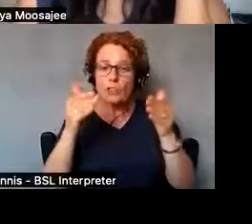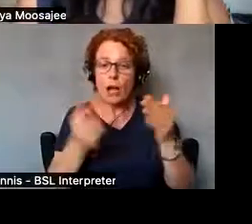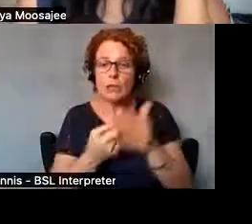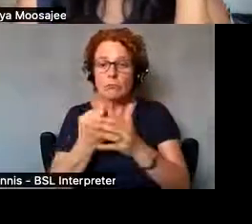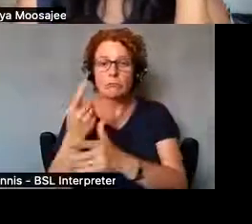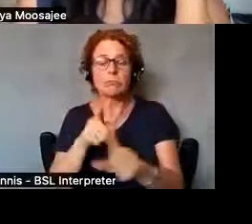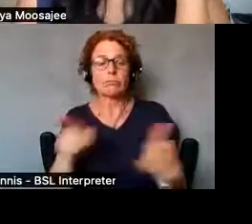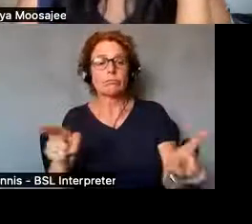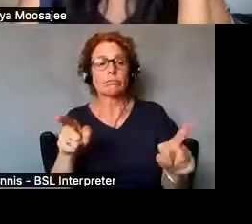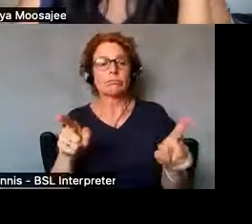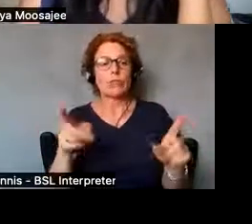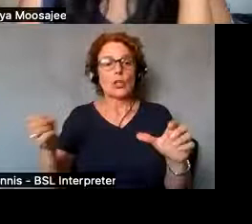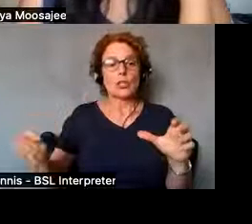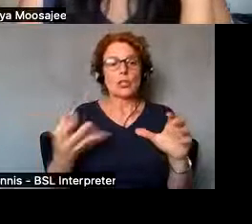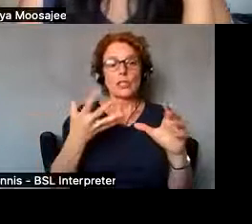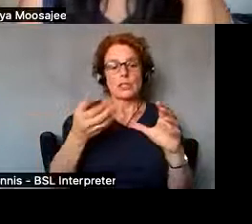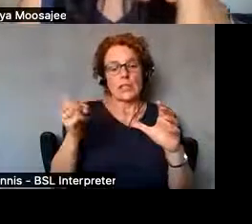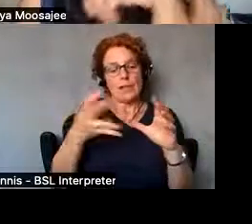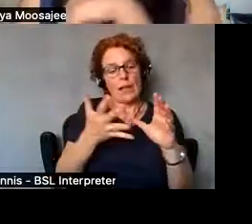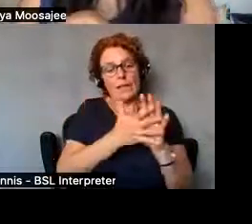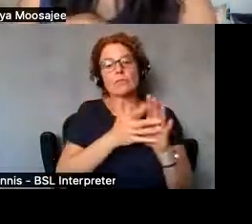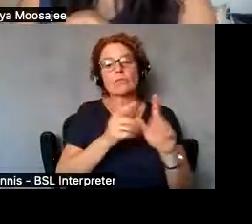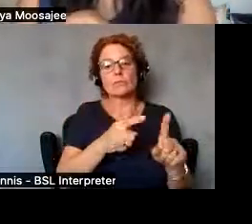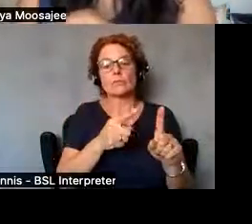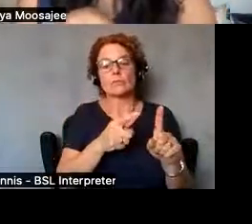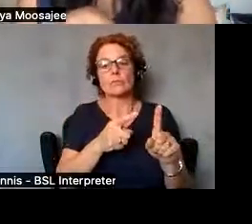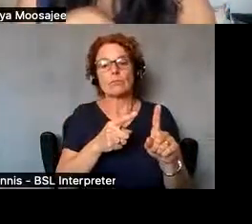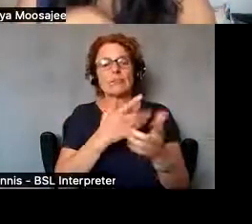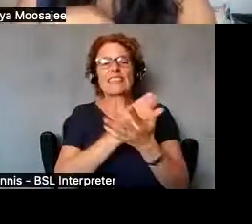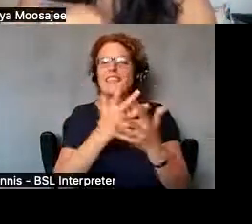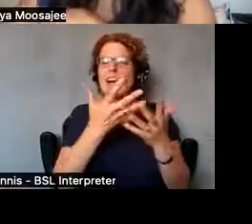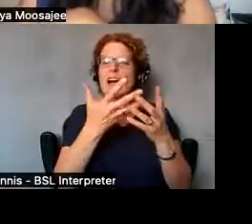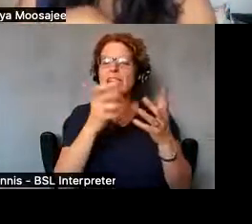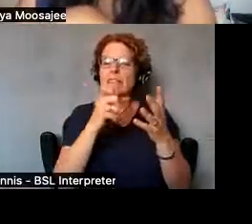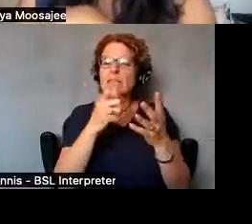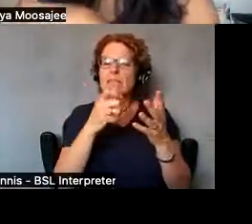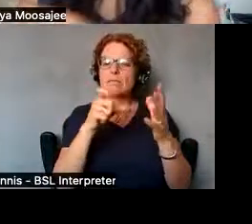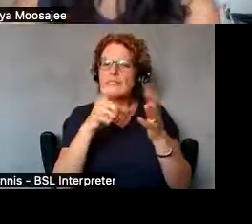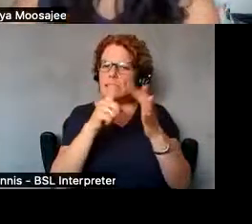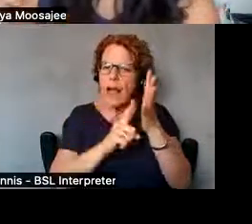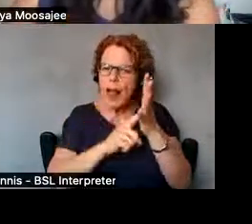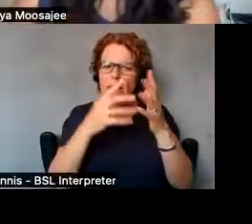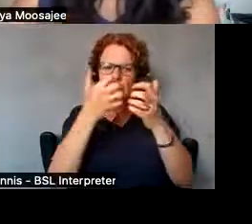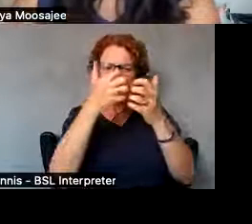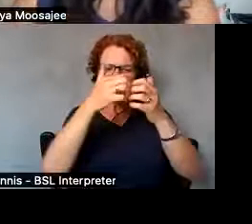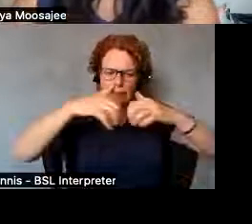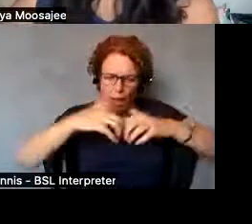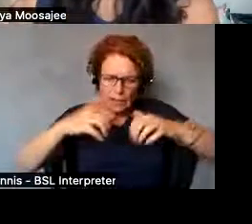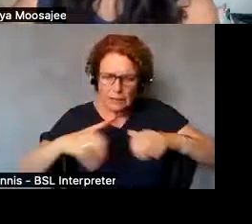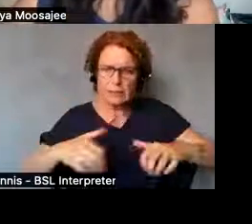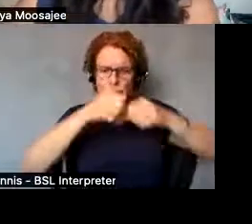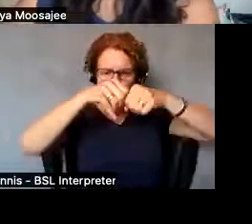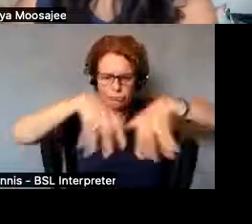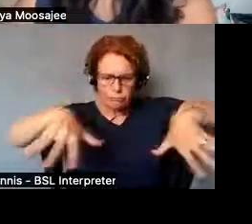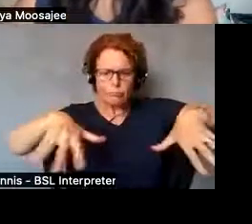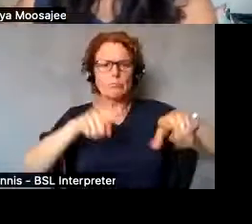vector to these cells. And we saw that even when we divided the cells and they had daughter cells, the gene and the